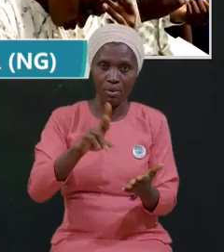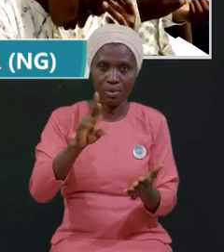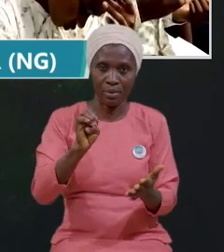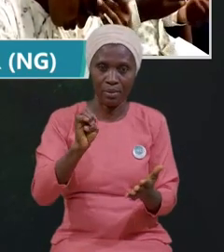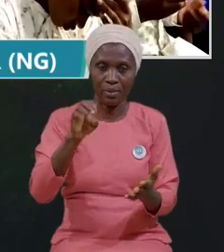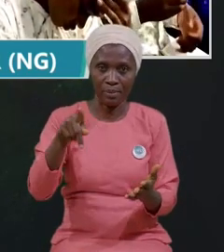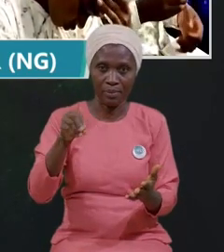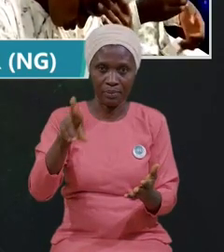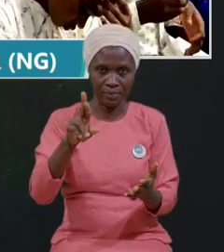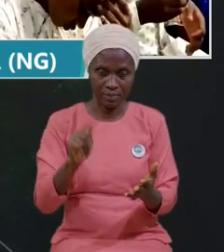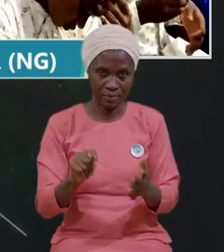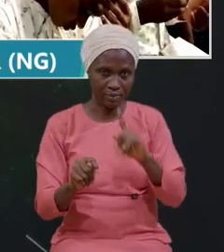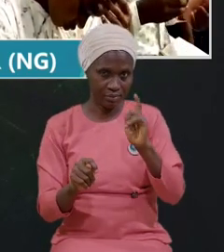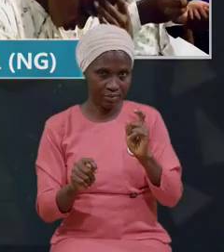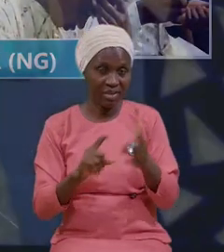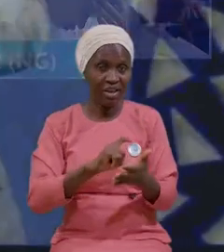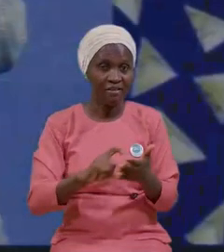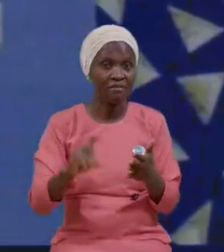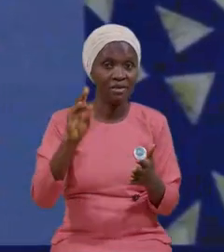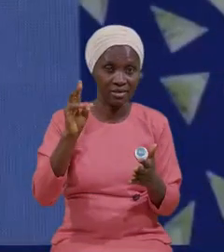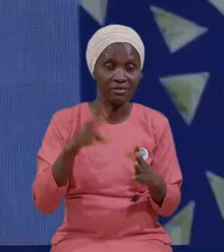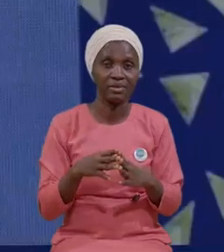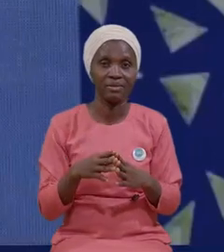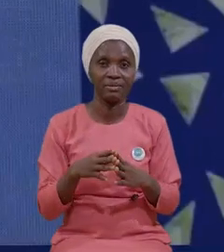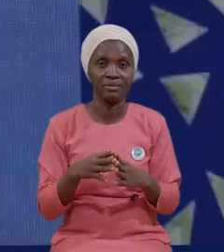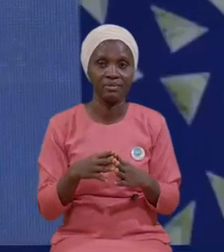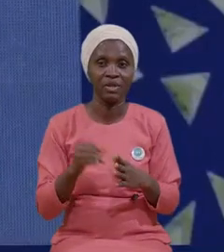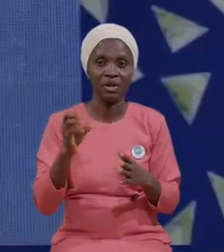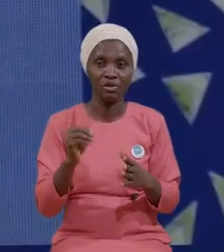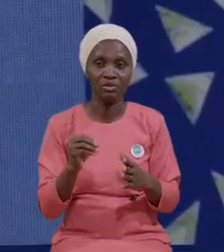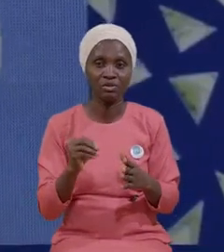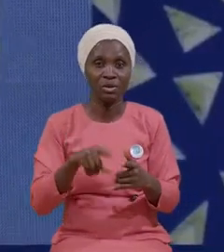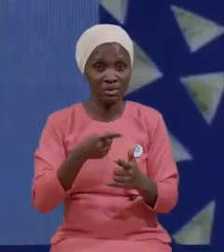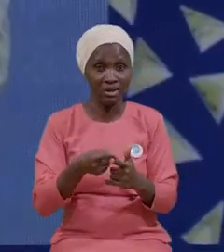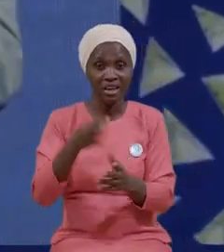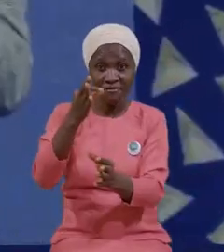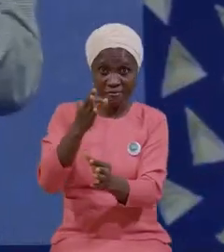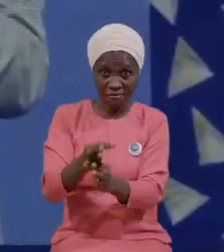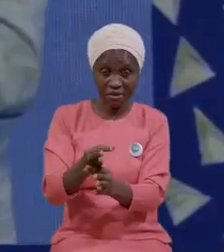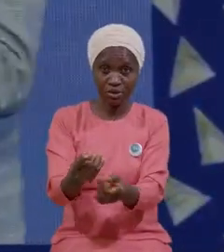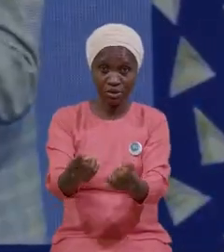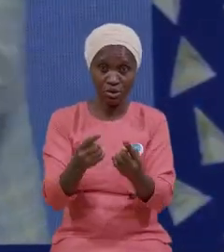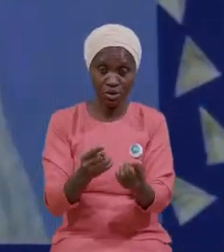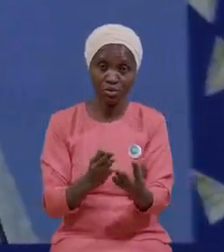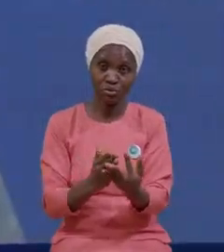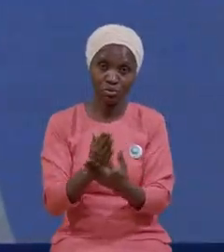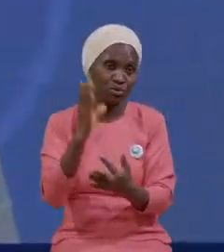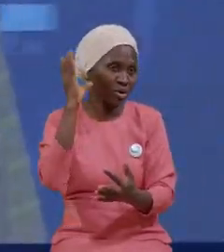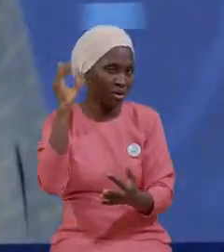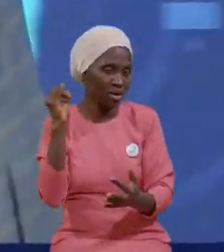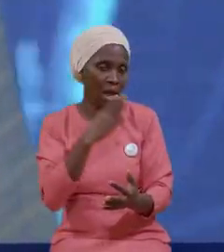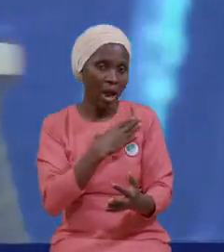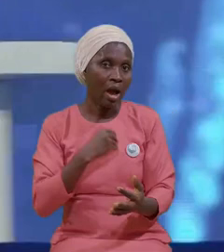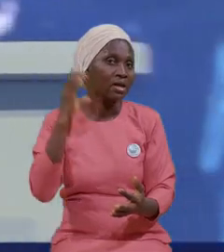Then in verse 17, so then faith cometh by hearing, and hearing by the word